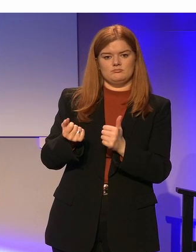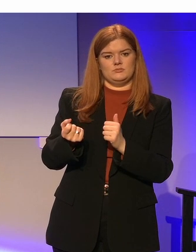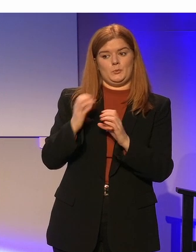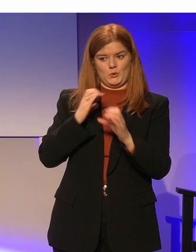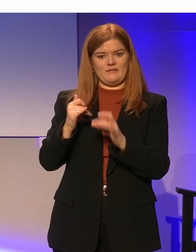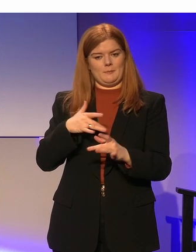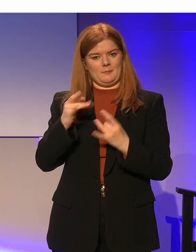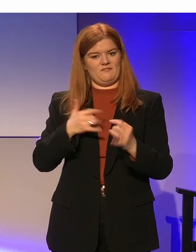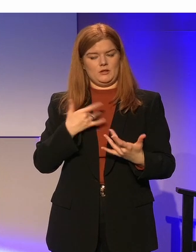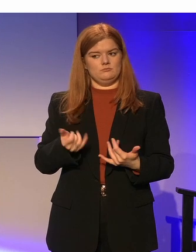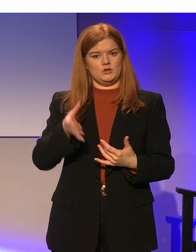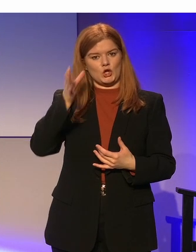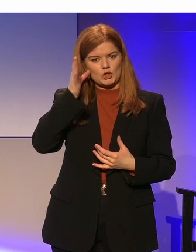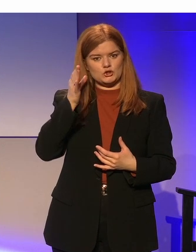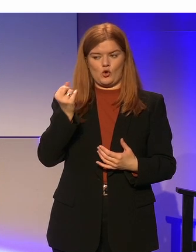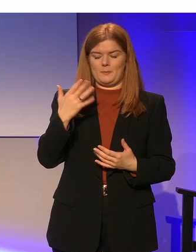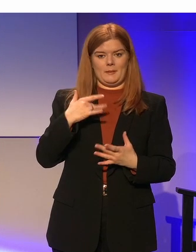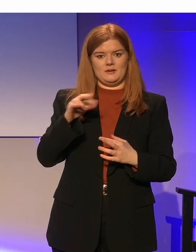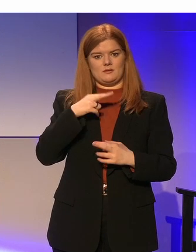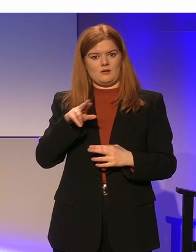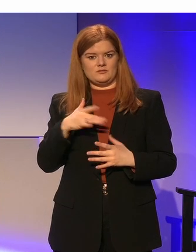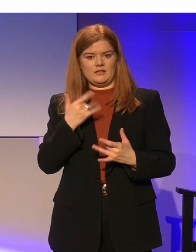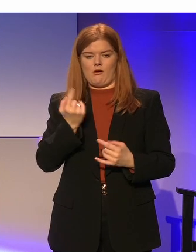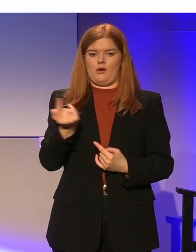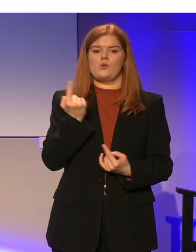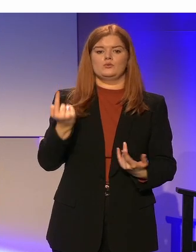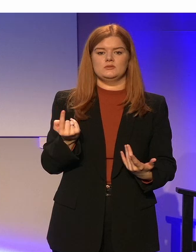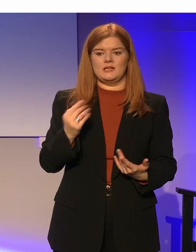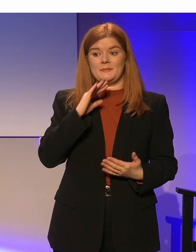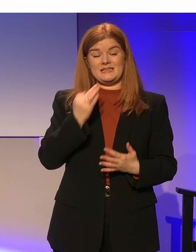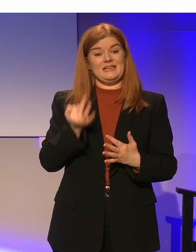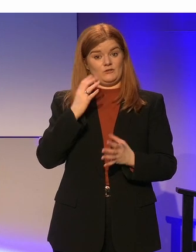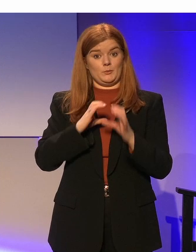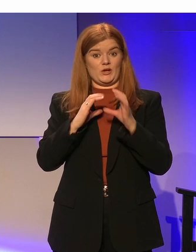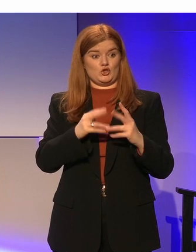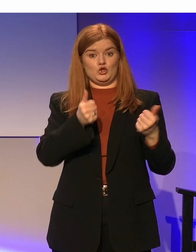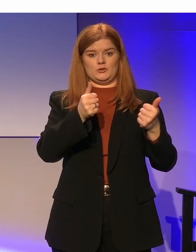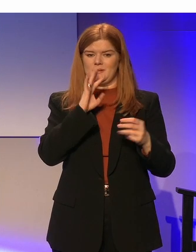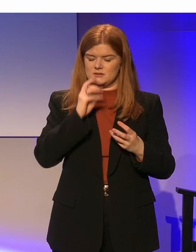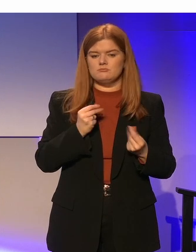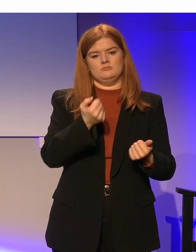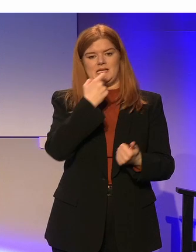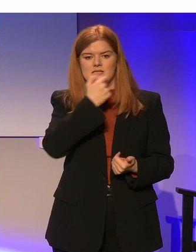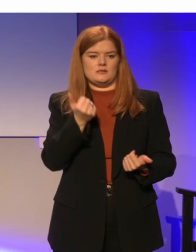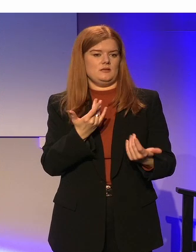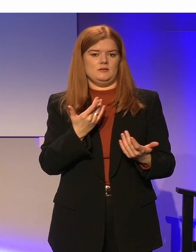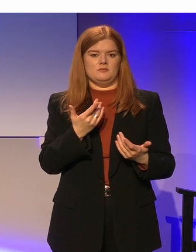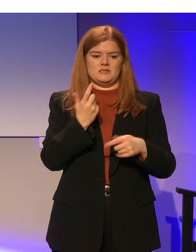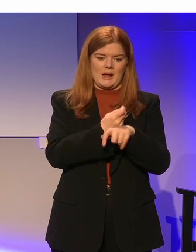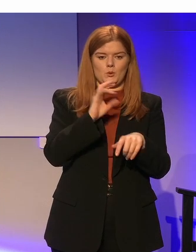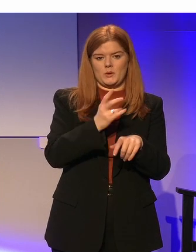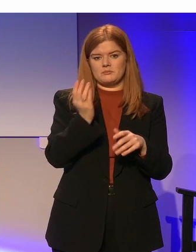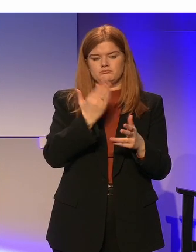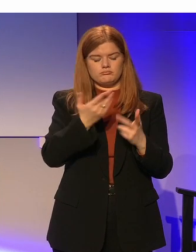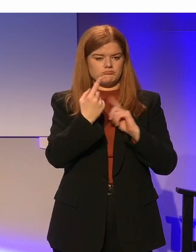left you feeling like you were all alone. So when communication was good, it was easy, it was